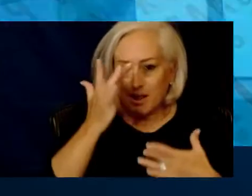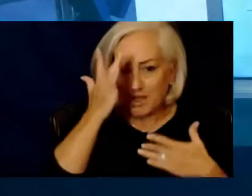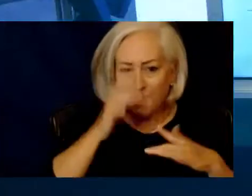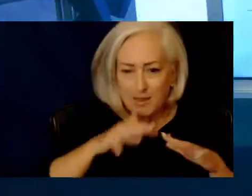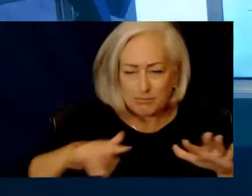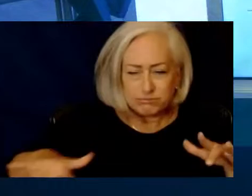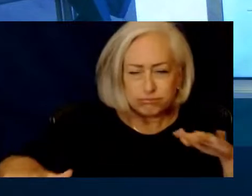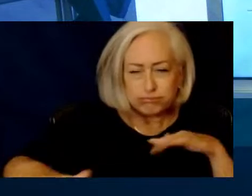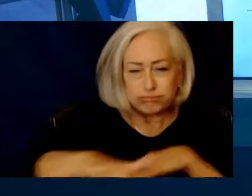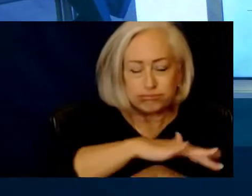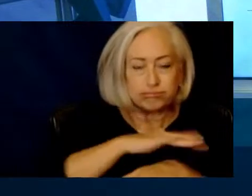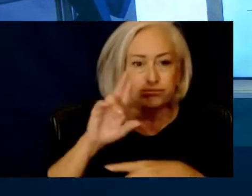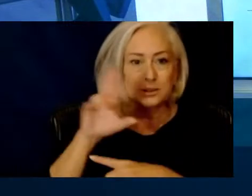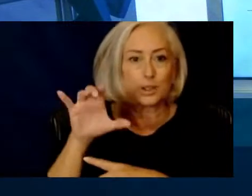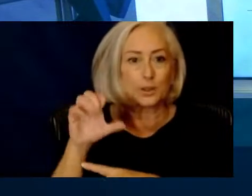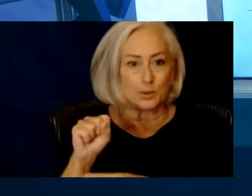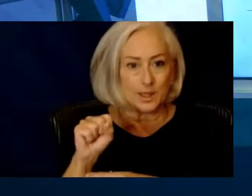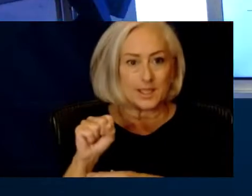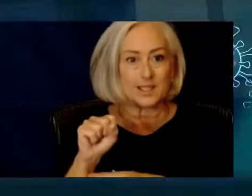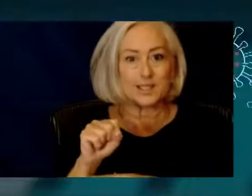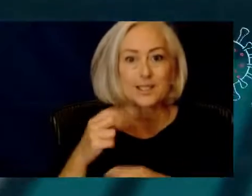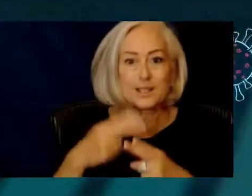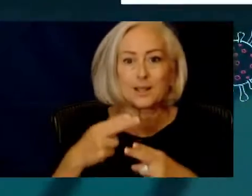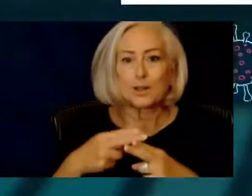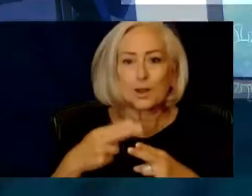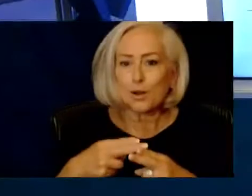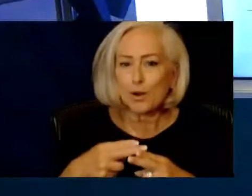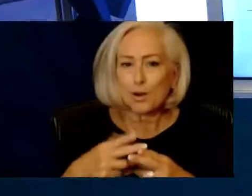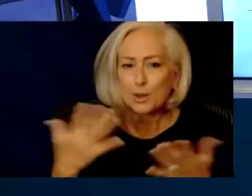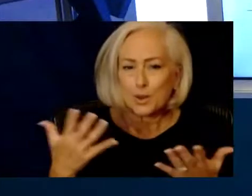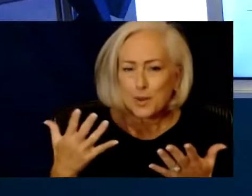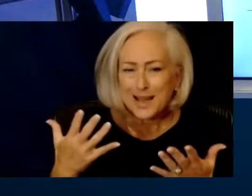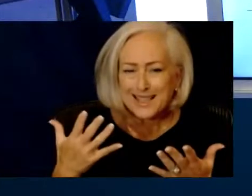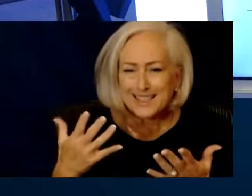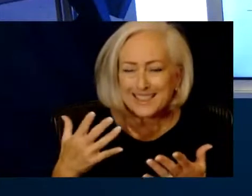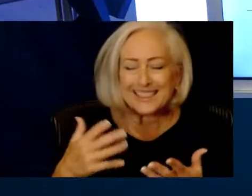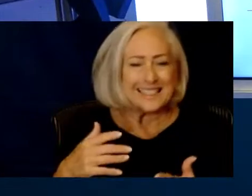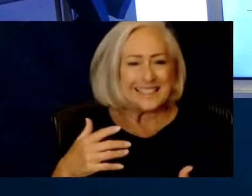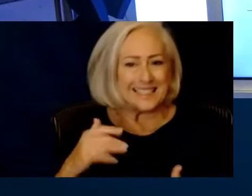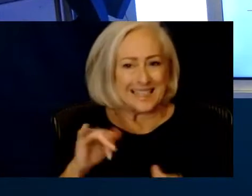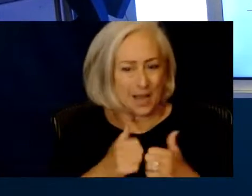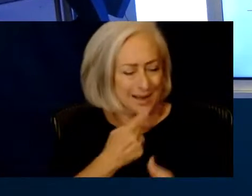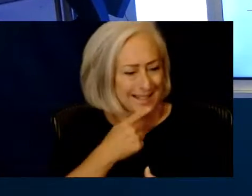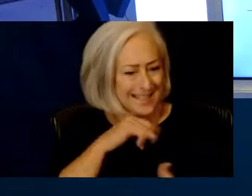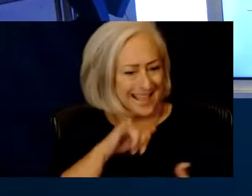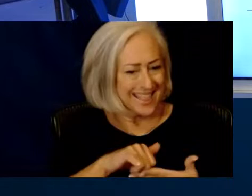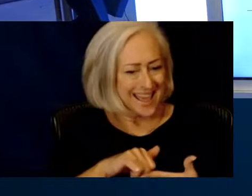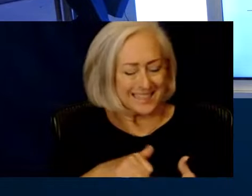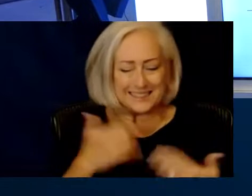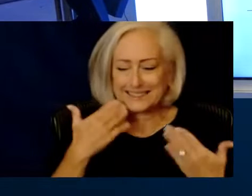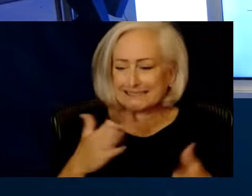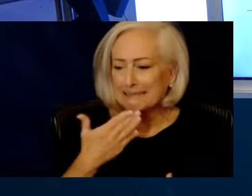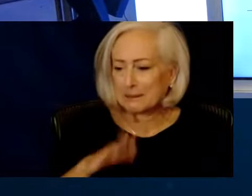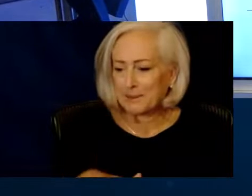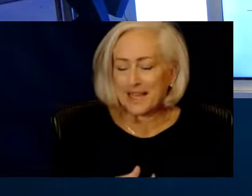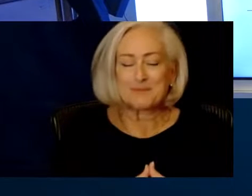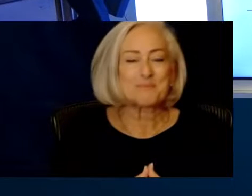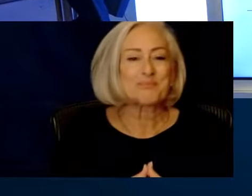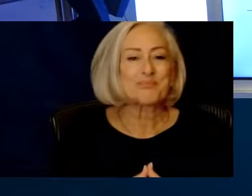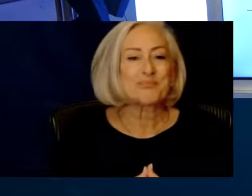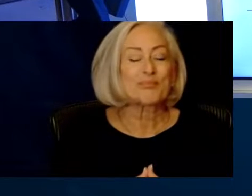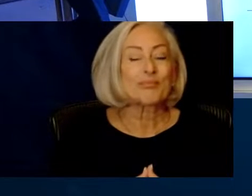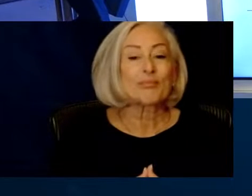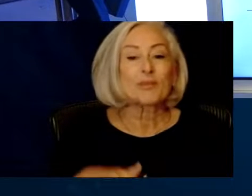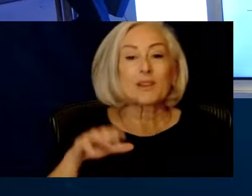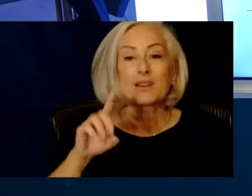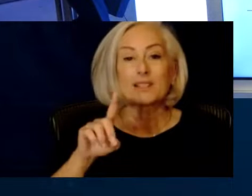this, Parakovirus. Pretty close? How close was that? Not bad. On point. All right, close enough. Joining us now to talk more about this is Dr. Mike Lewis,